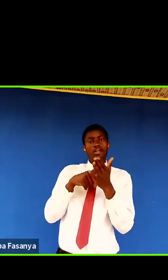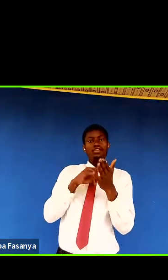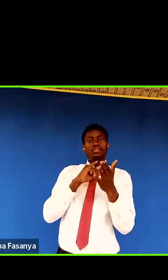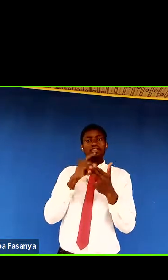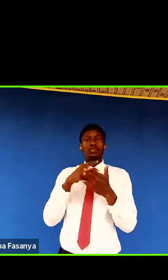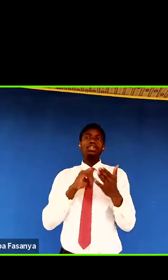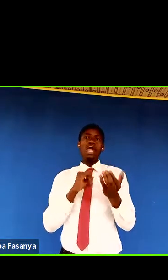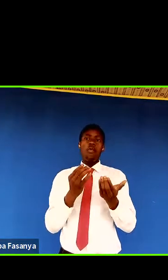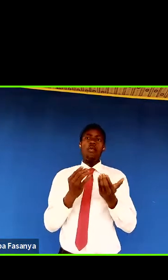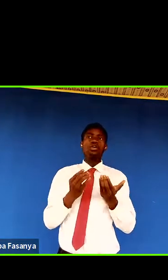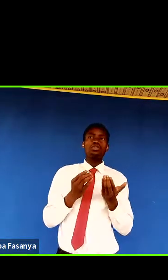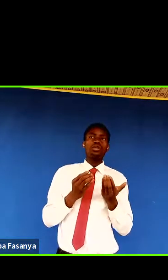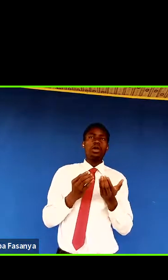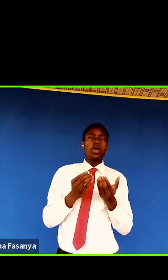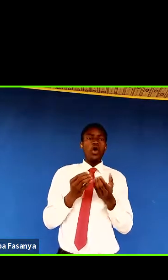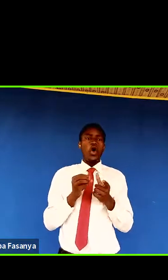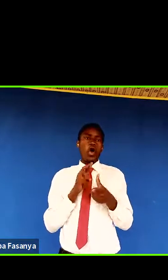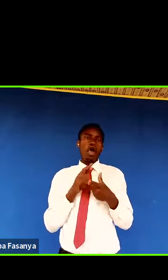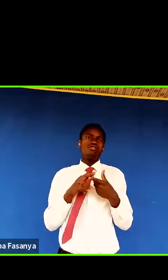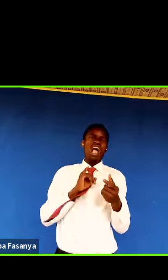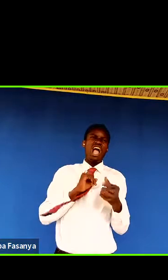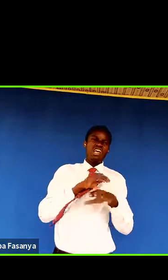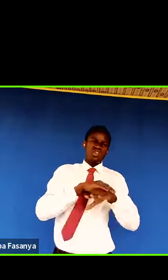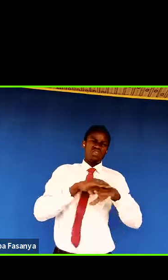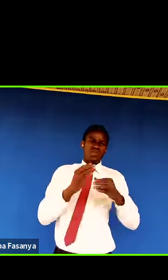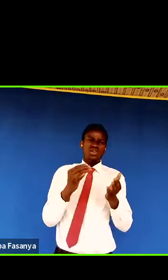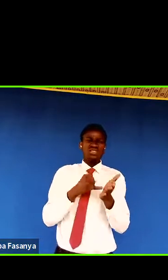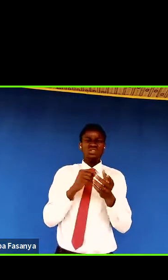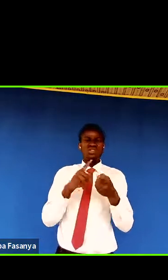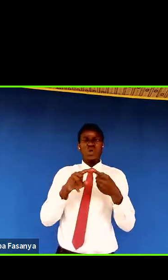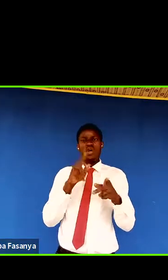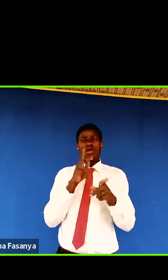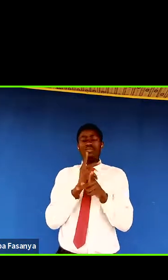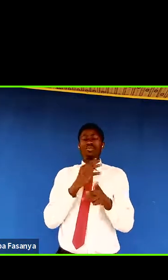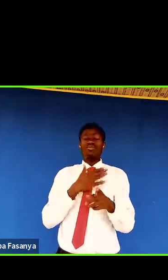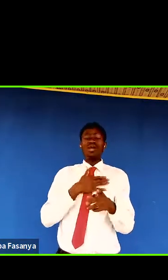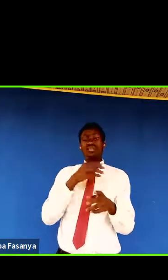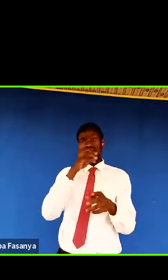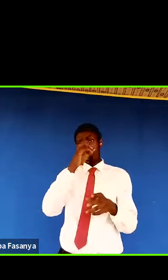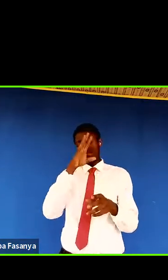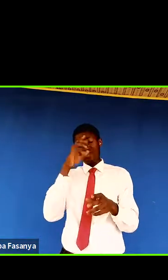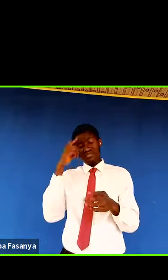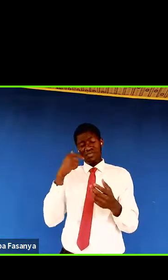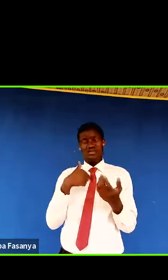to keep my sperms for me. I'm okay. I've had